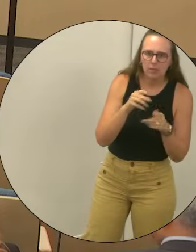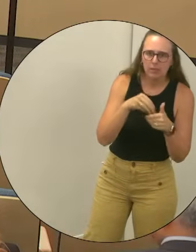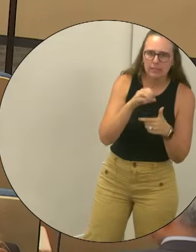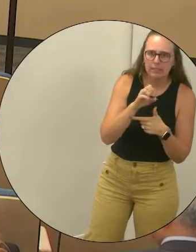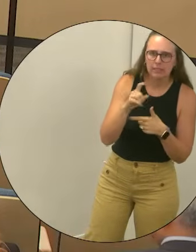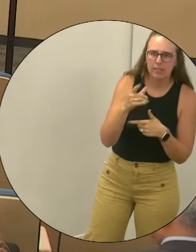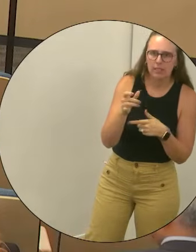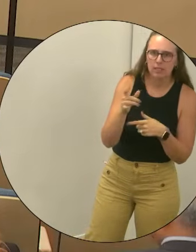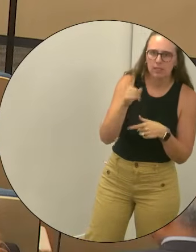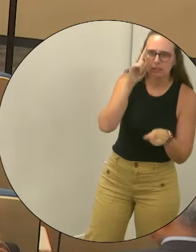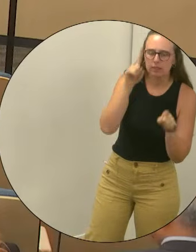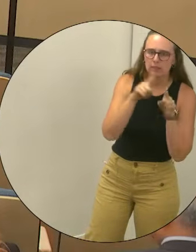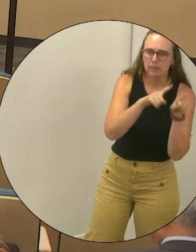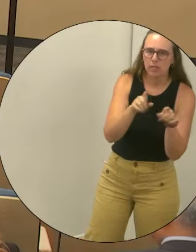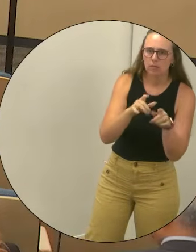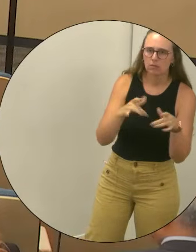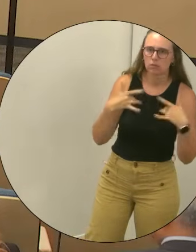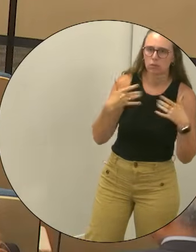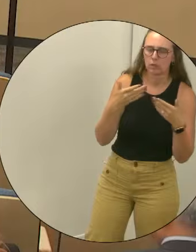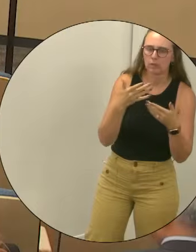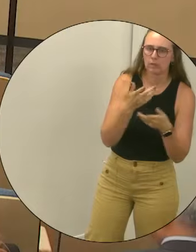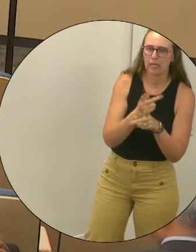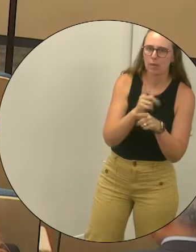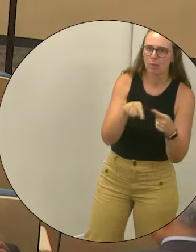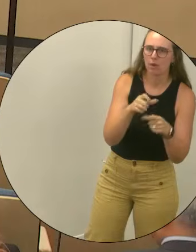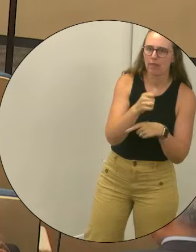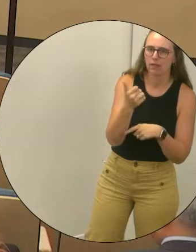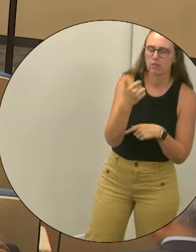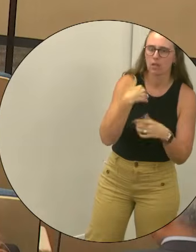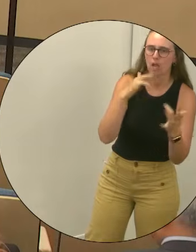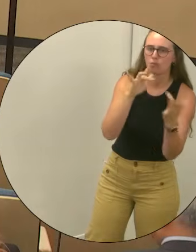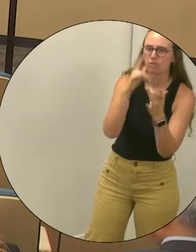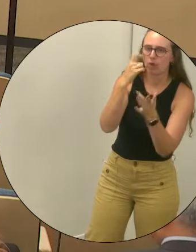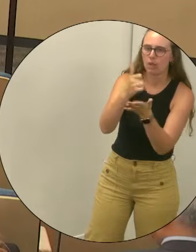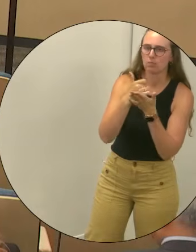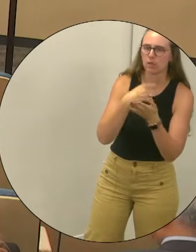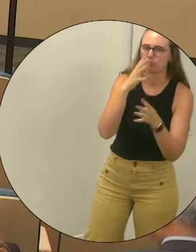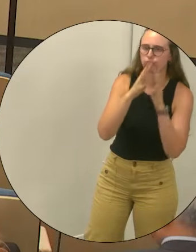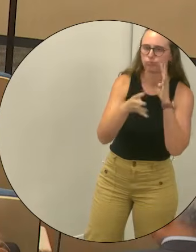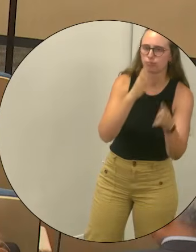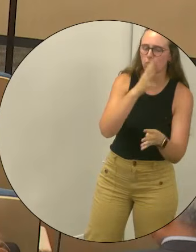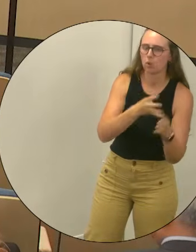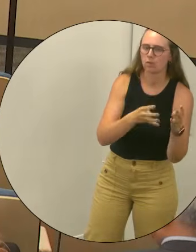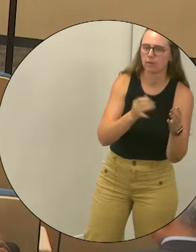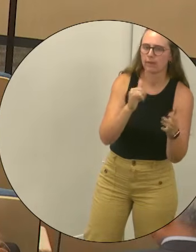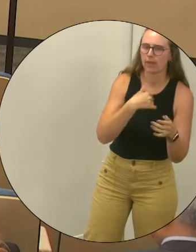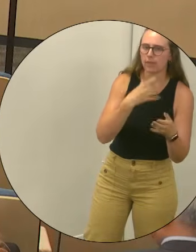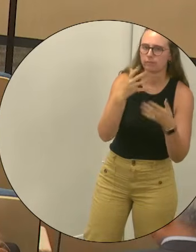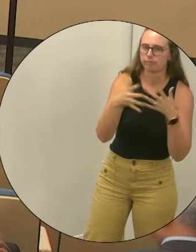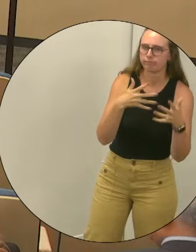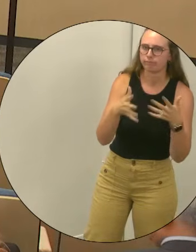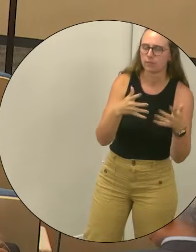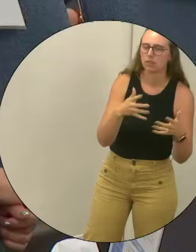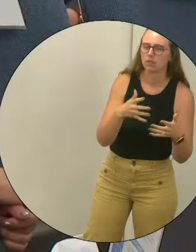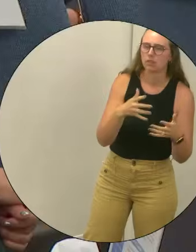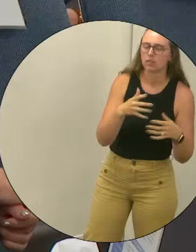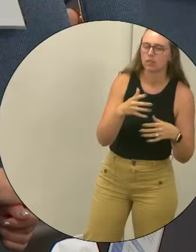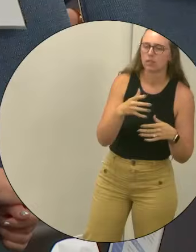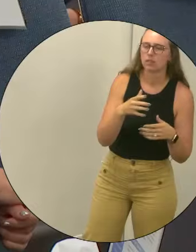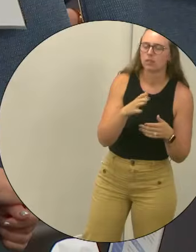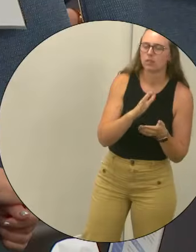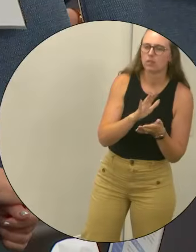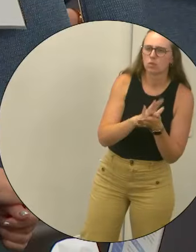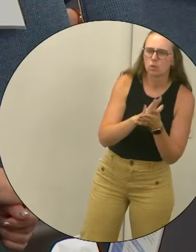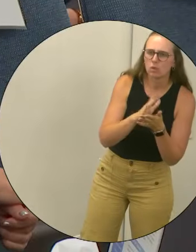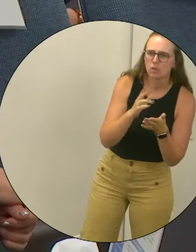CCSD were like-minded and genuinely cared about others. And when I reached out for help, I was ignored and dismissed like I didn't matter. The new principal used her authority to